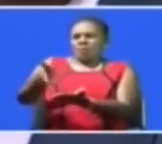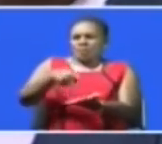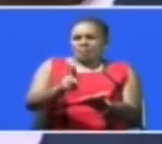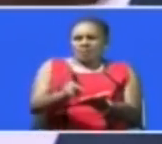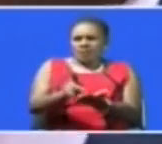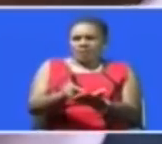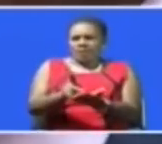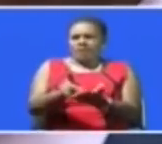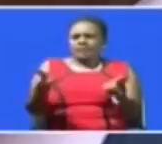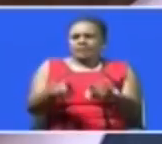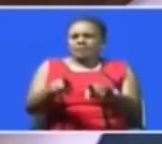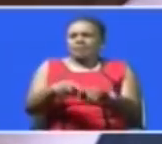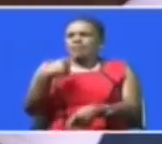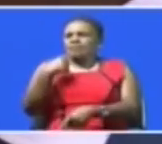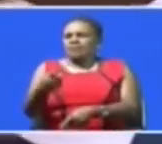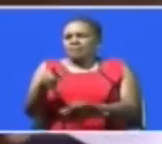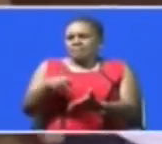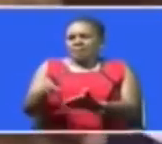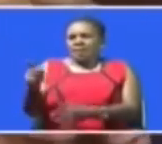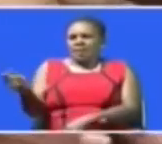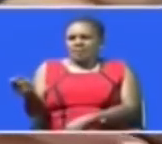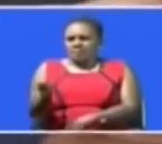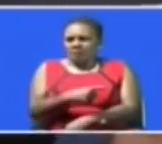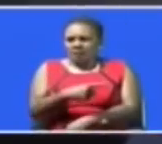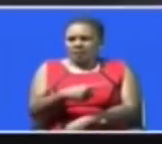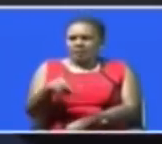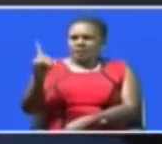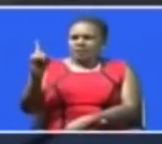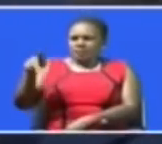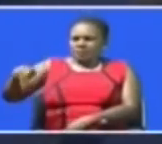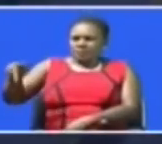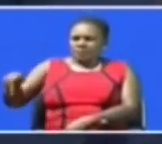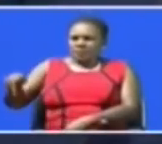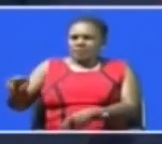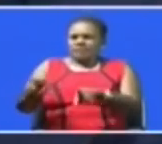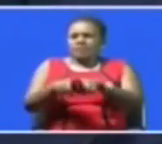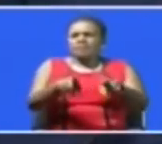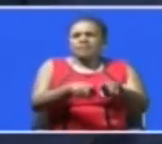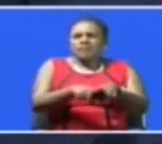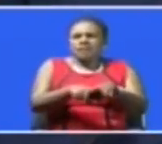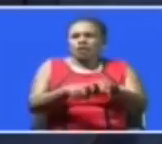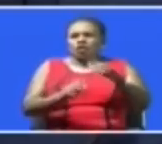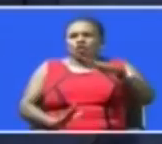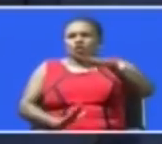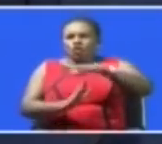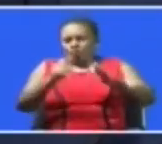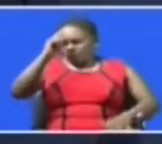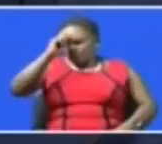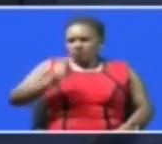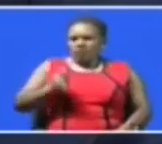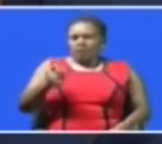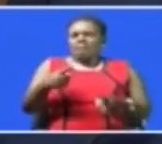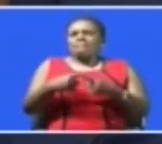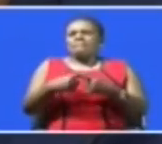remuneration. Noordin Haji noted that the salary of the senior deputy public prosecutor is similar to that of a senior resident